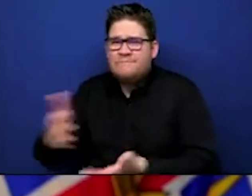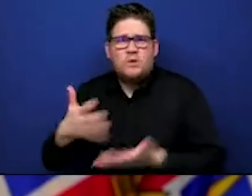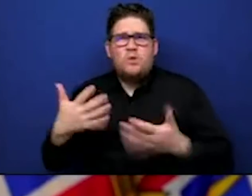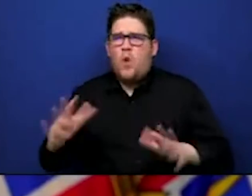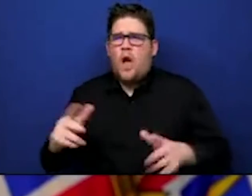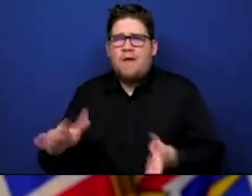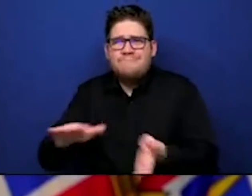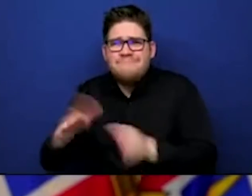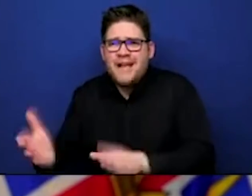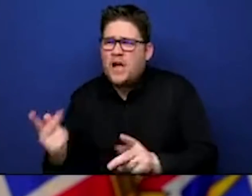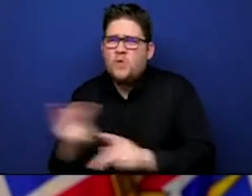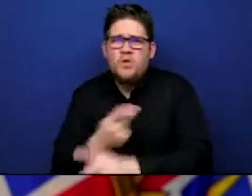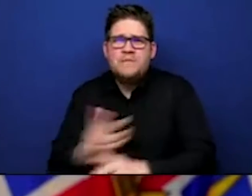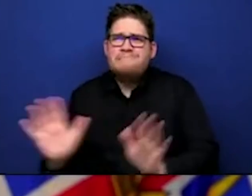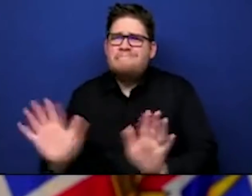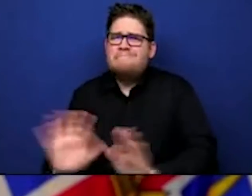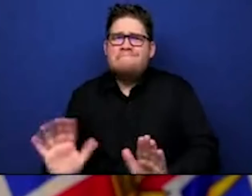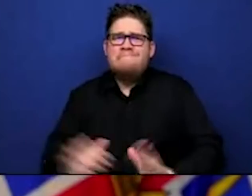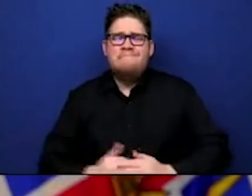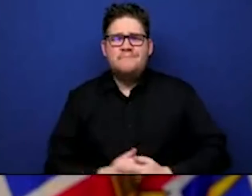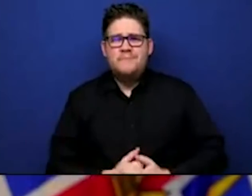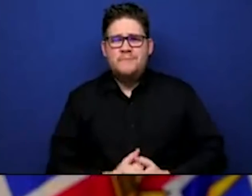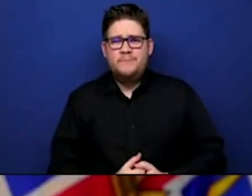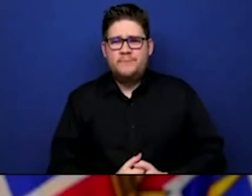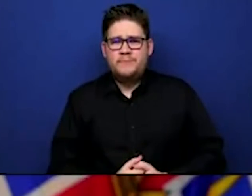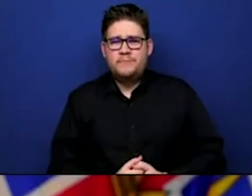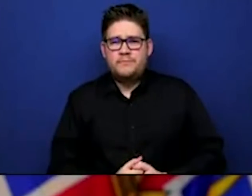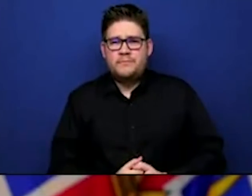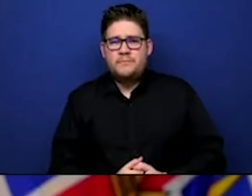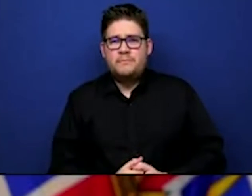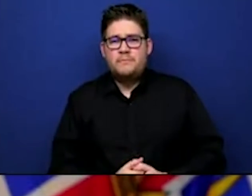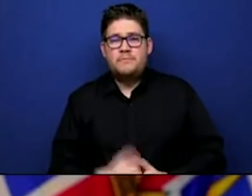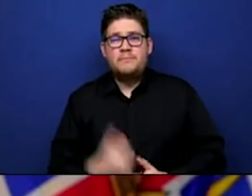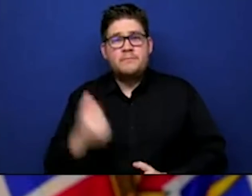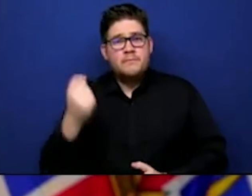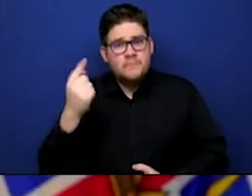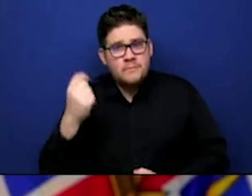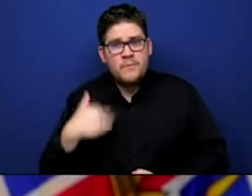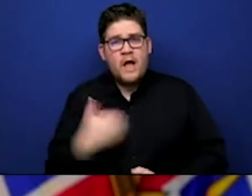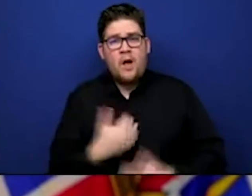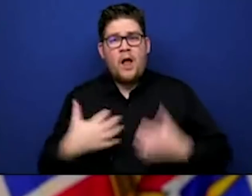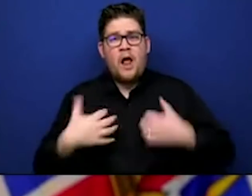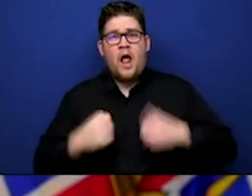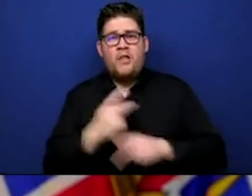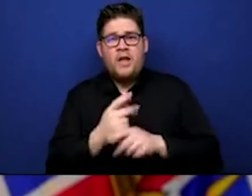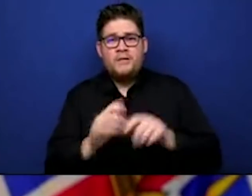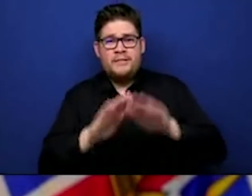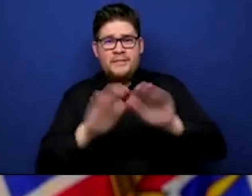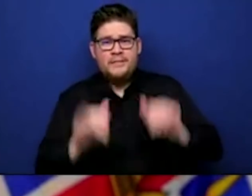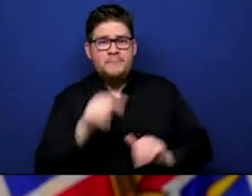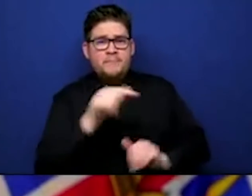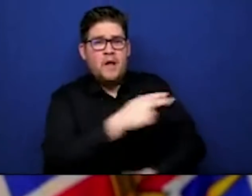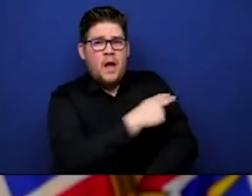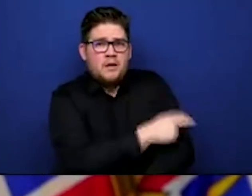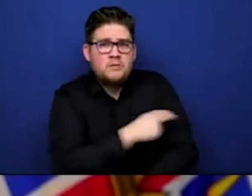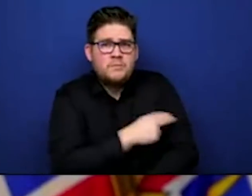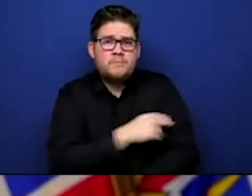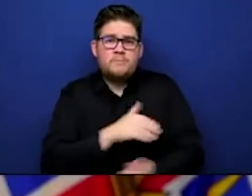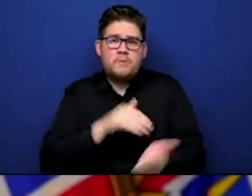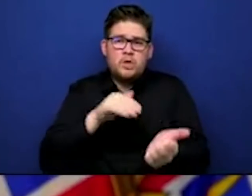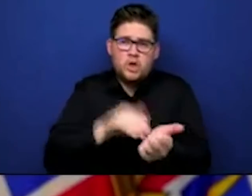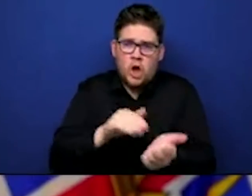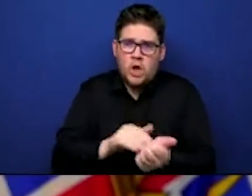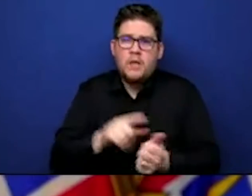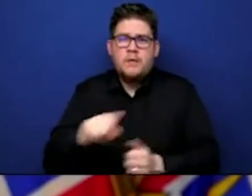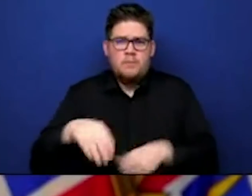time, we have put in measures to ensure that our health care system can still be there for everybody who needs health care when they